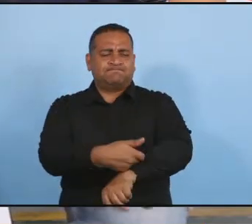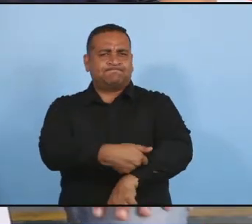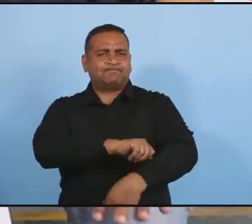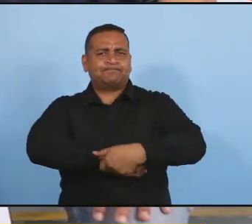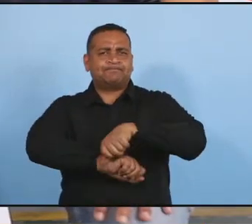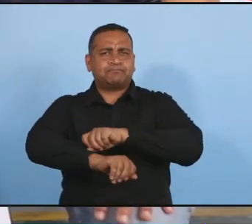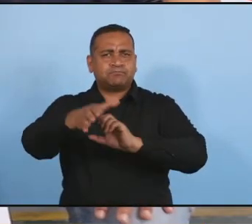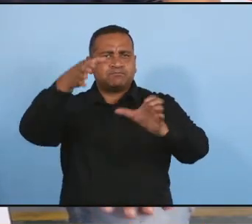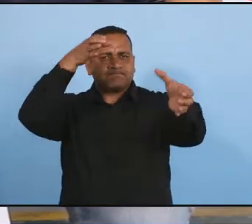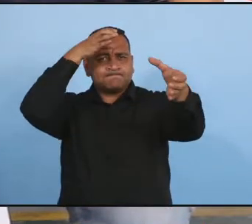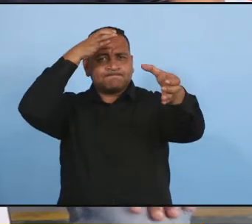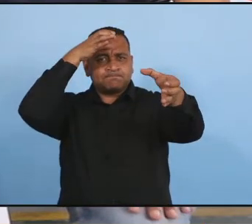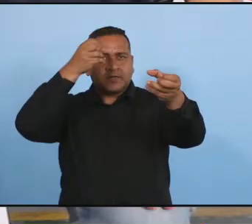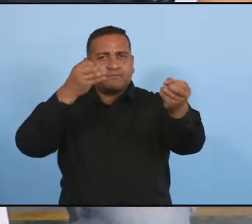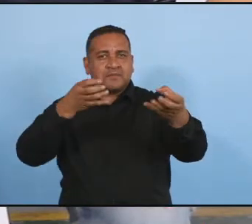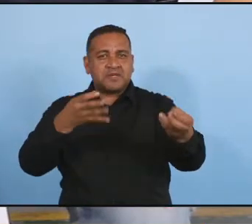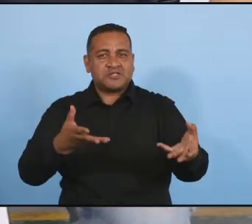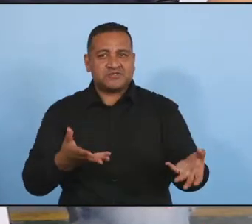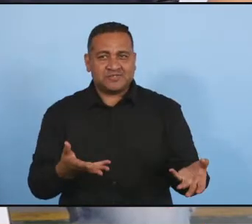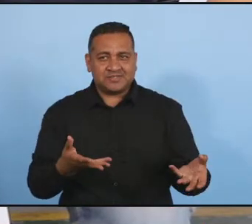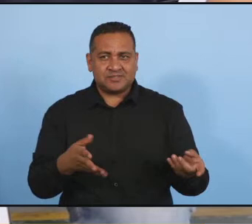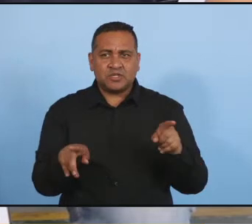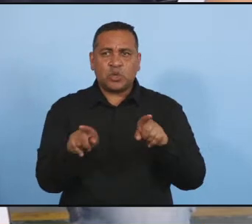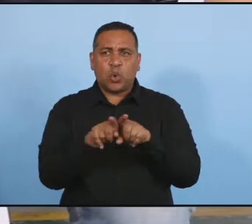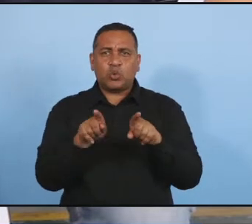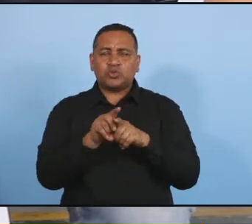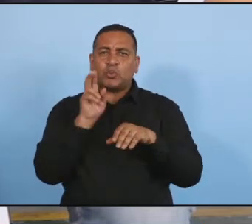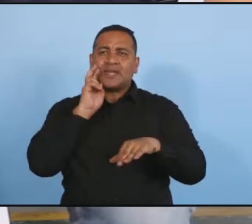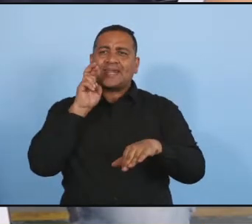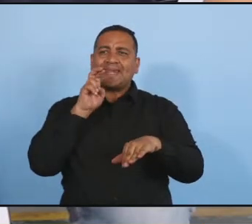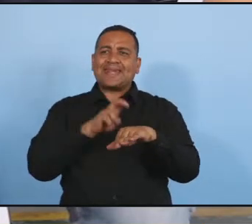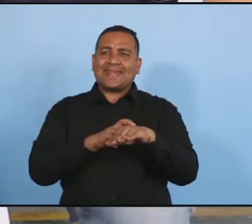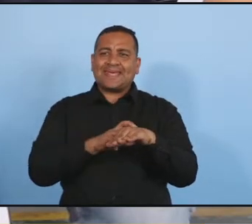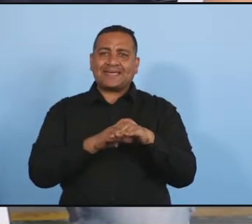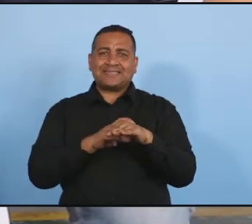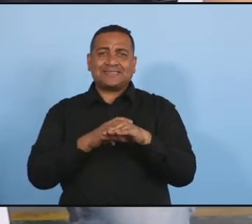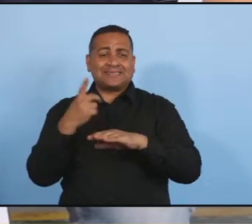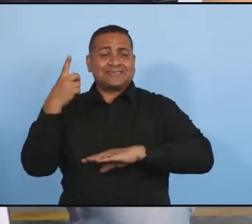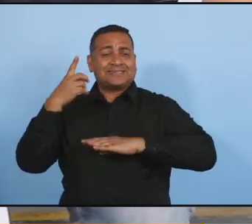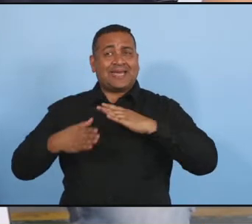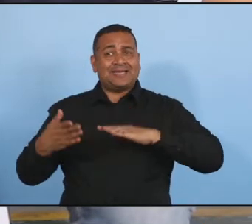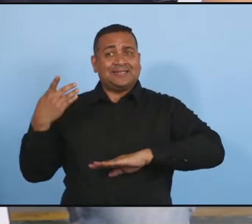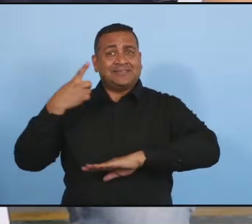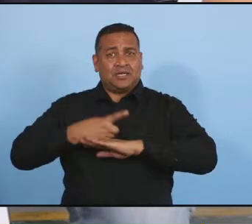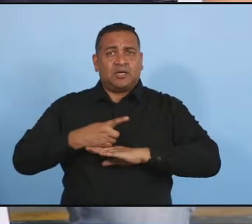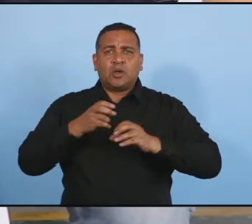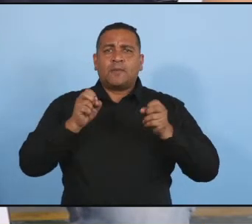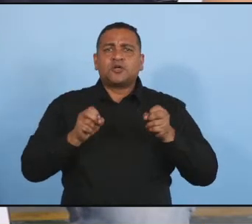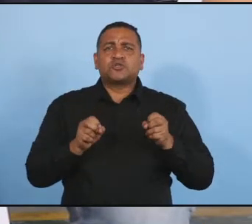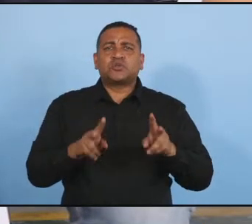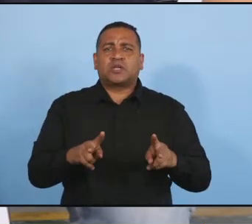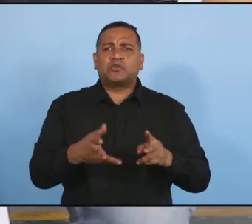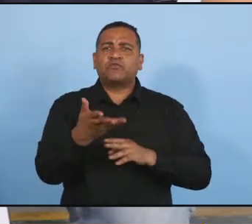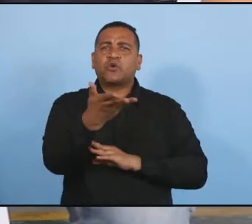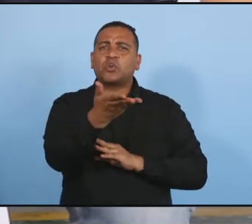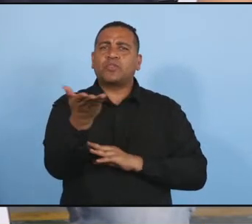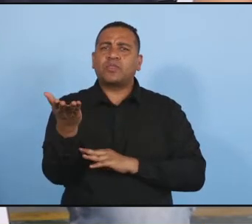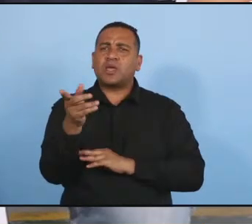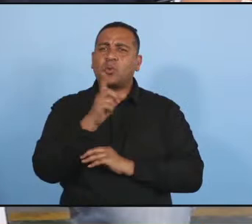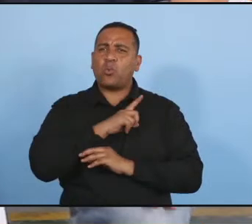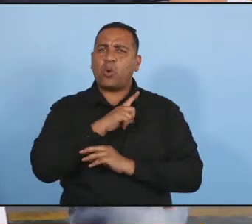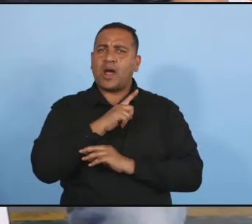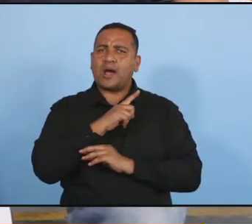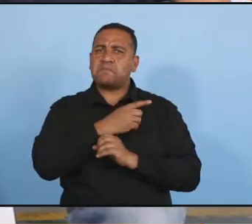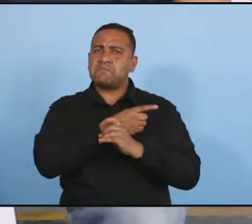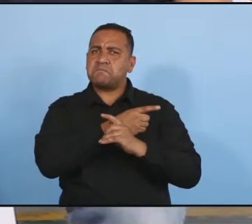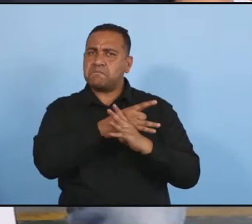is coming. Yeah, and exactly needed at the end of the day. These are all opportunities that's out there where there's gaps in the market for you to be able